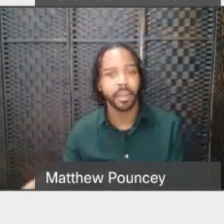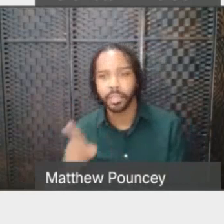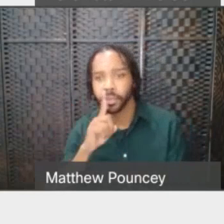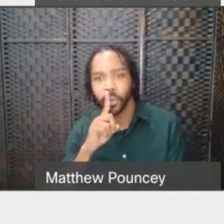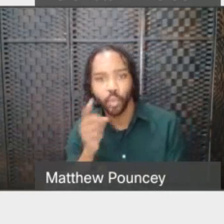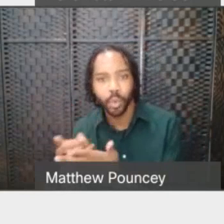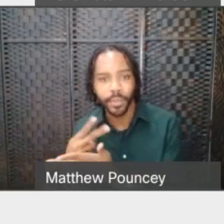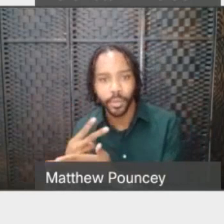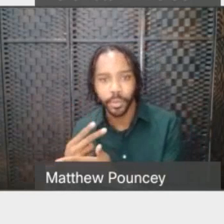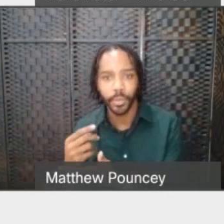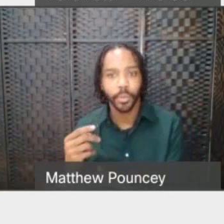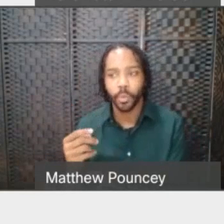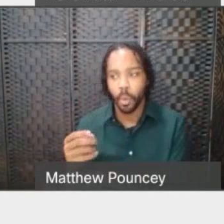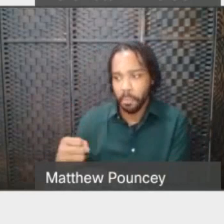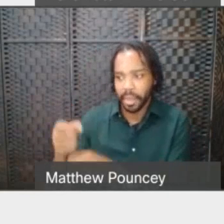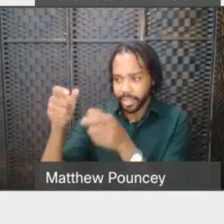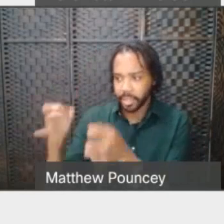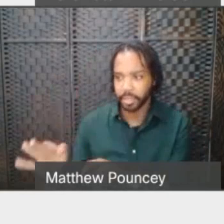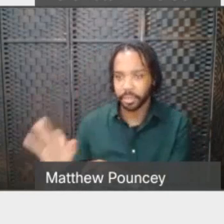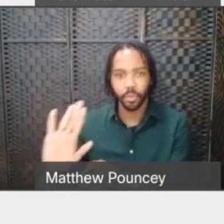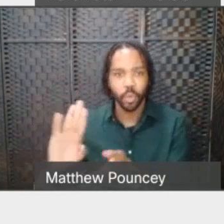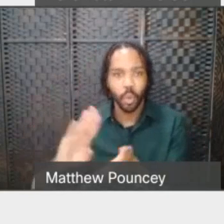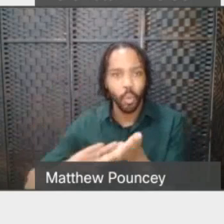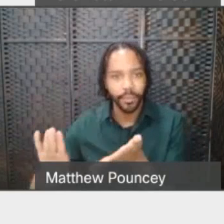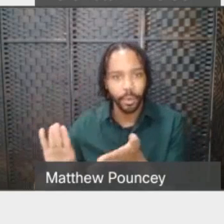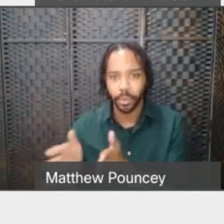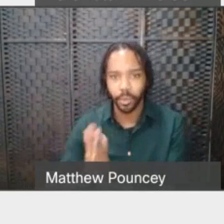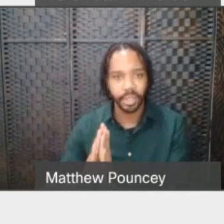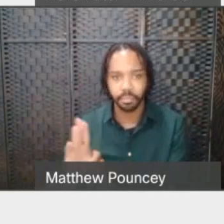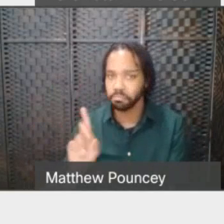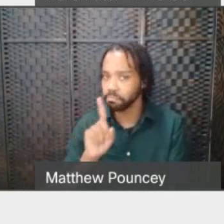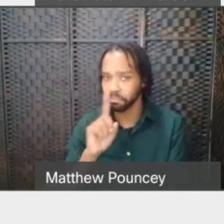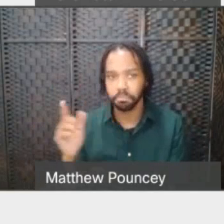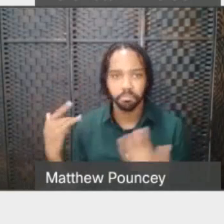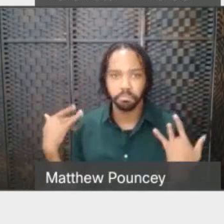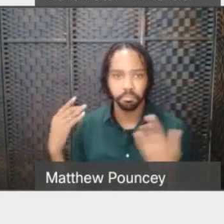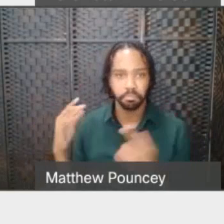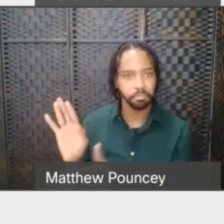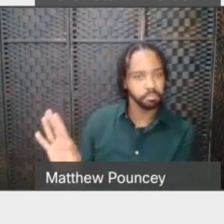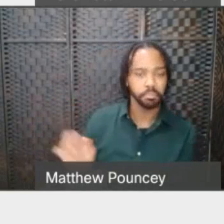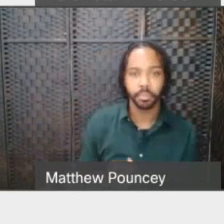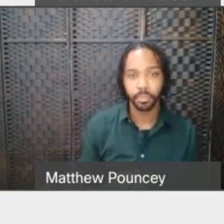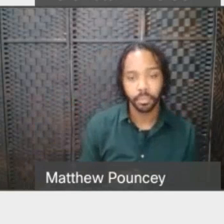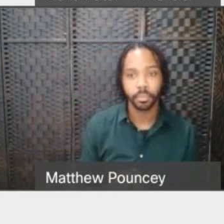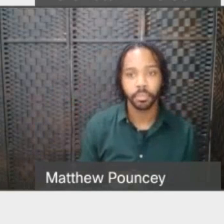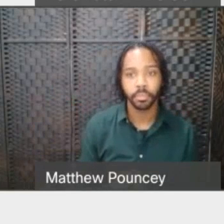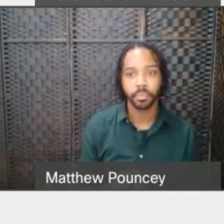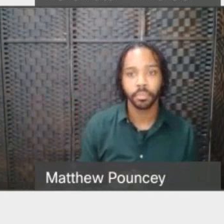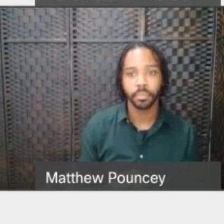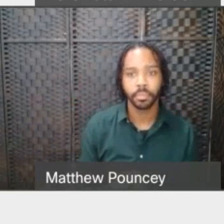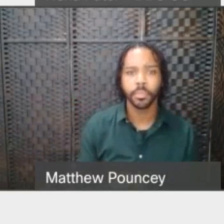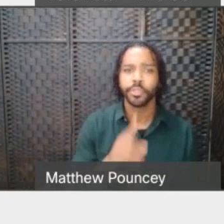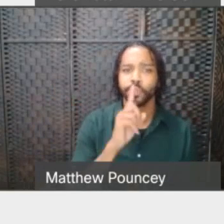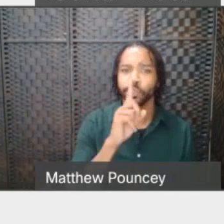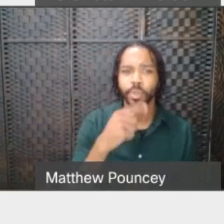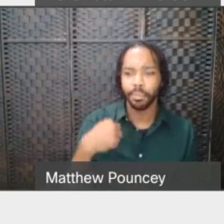review or make a determination on your waiver request. Absolutely, I do think it will be helpful in writing. Okay, I